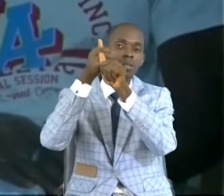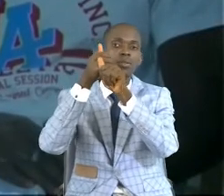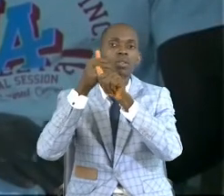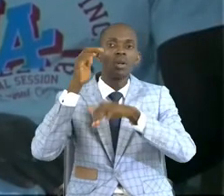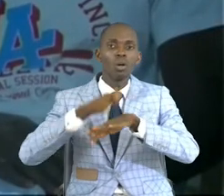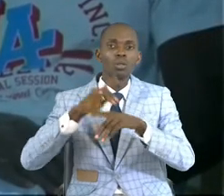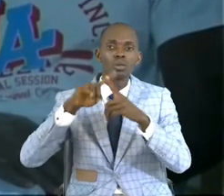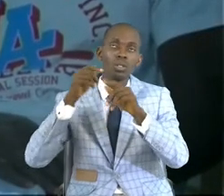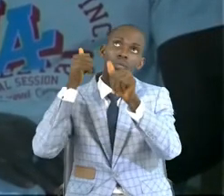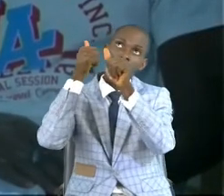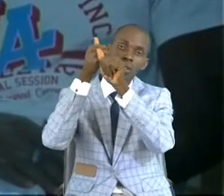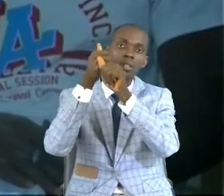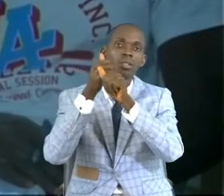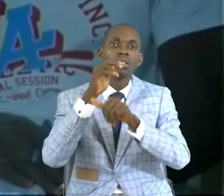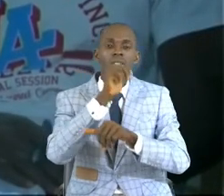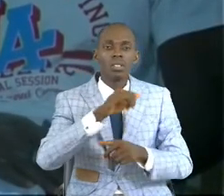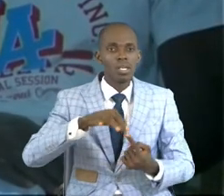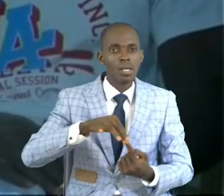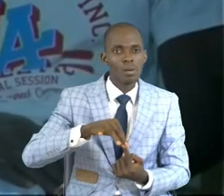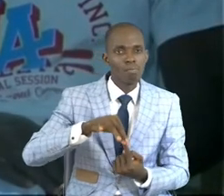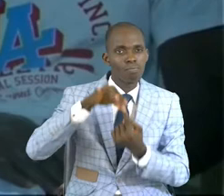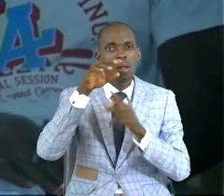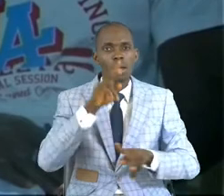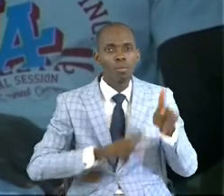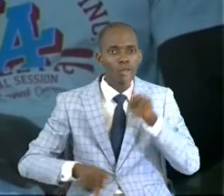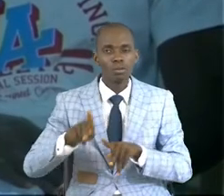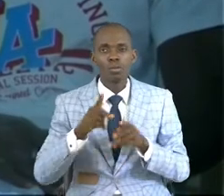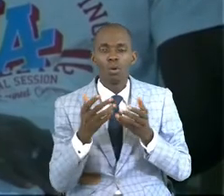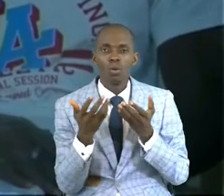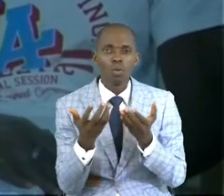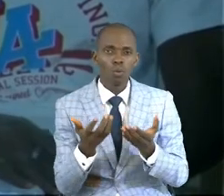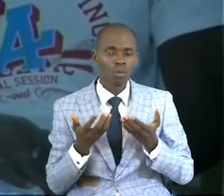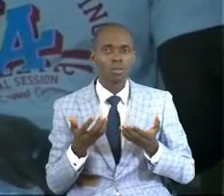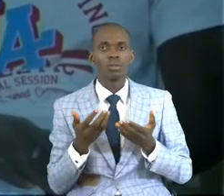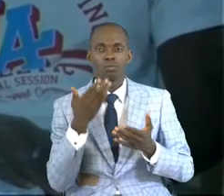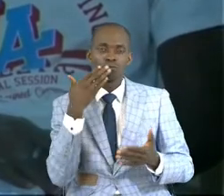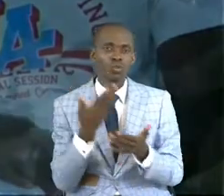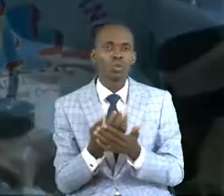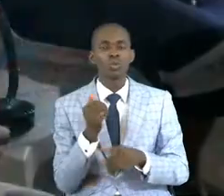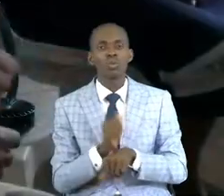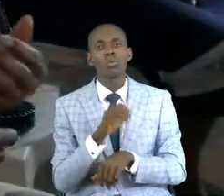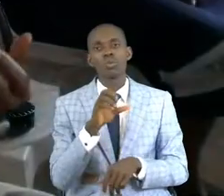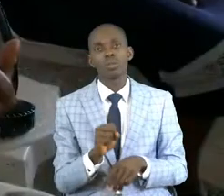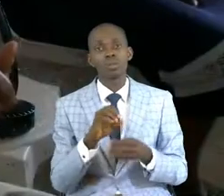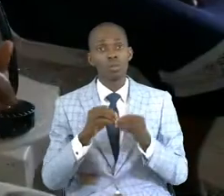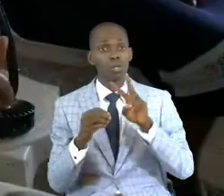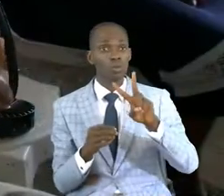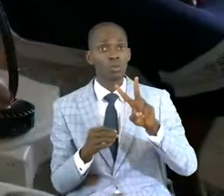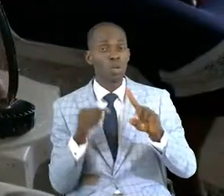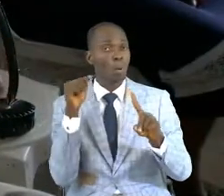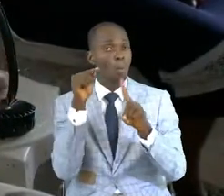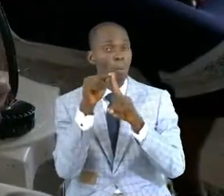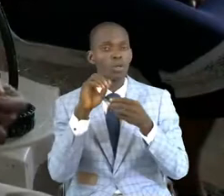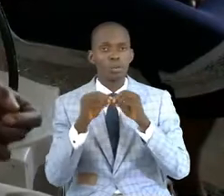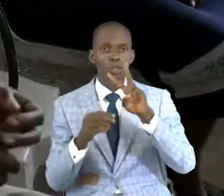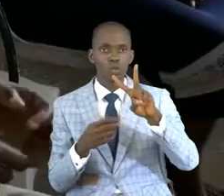unto himself a peculiar people, zealous of good works. Number two now. Point number two,